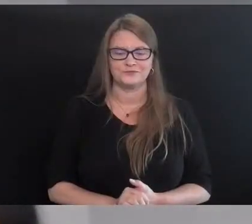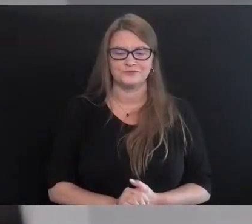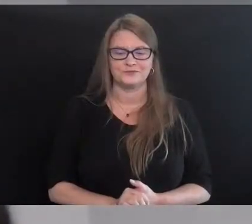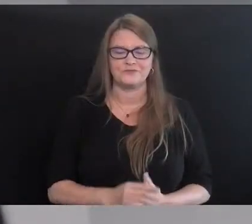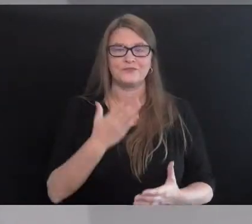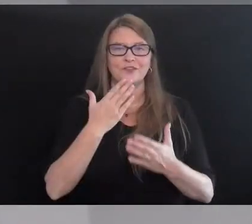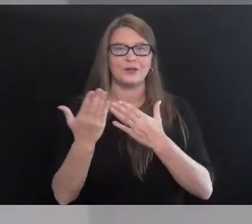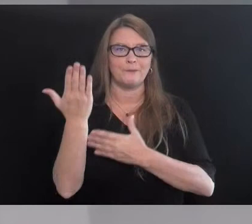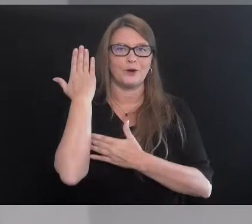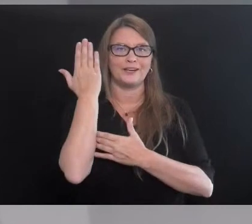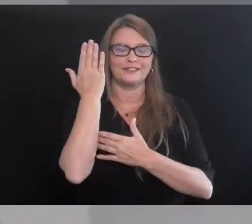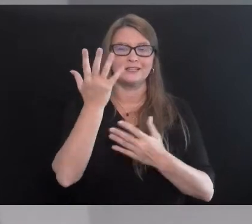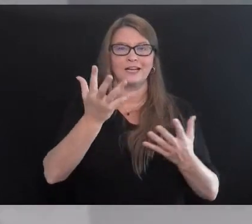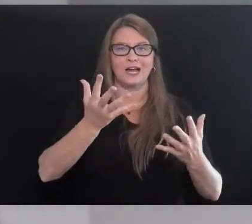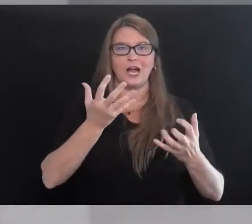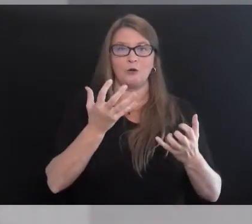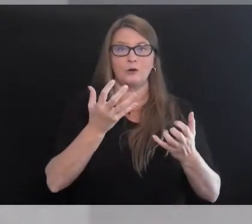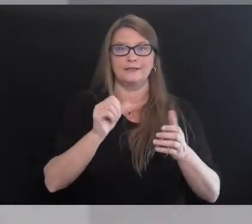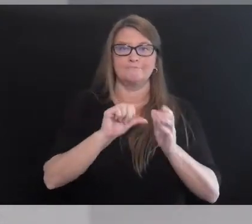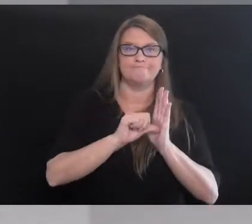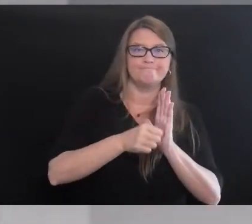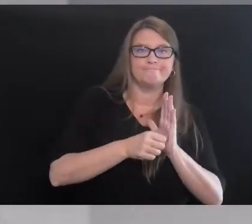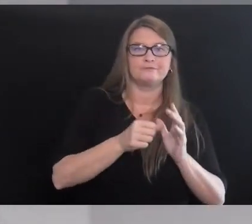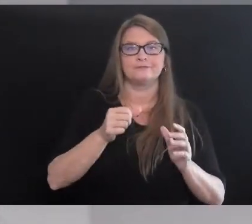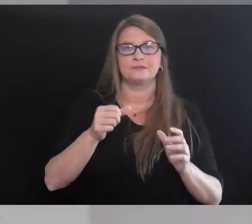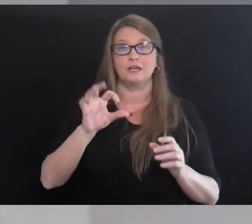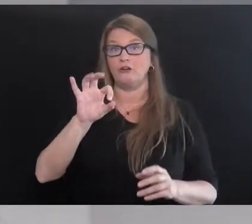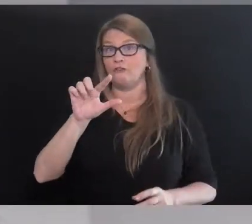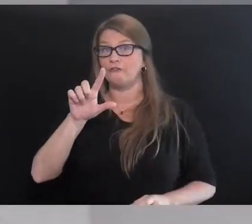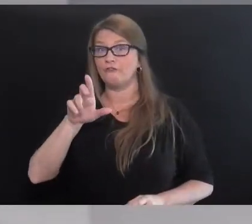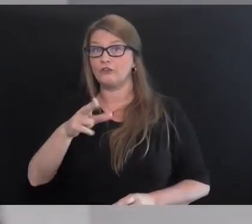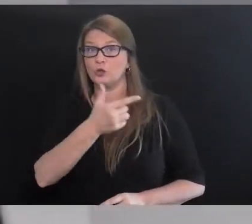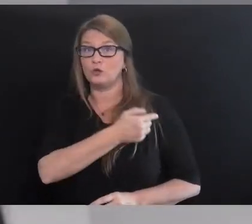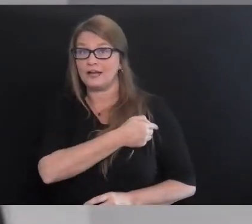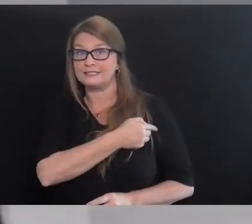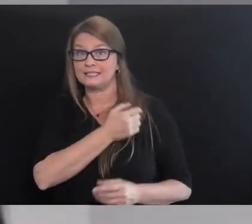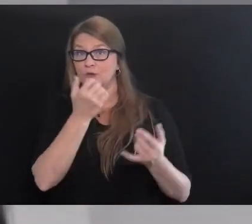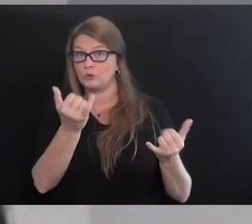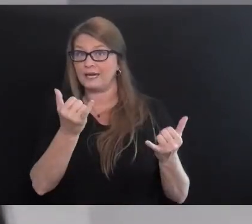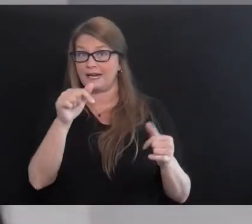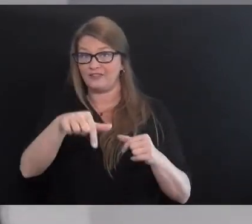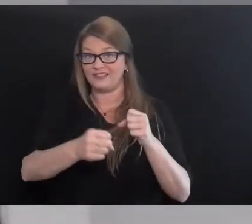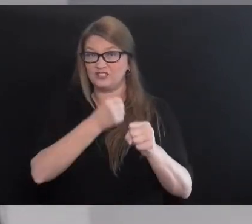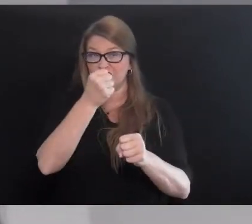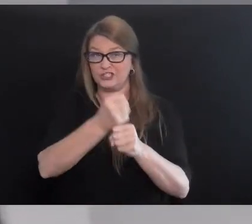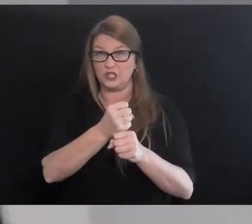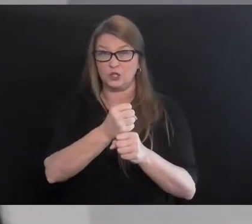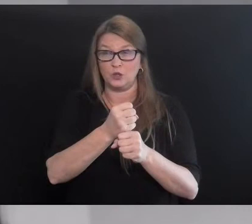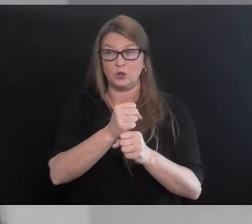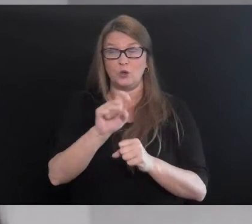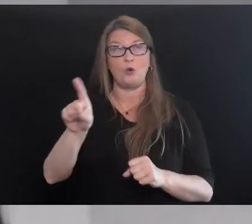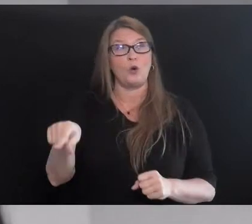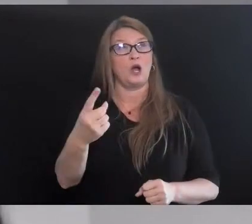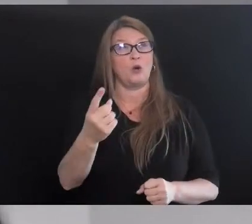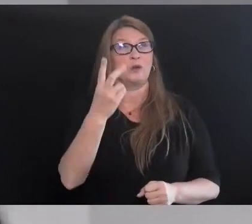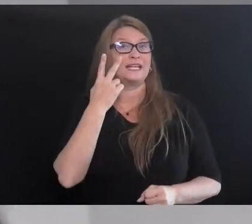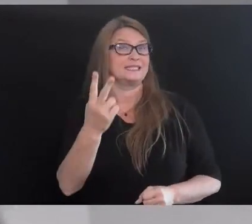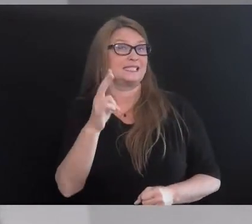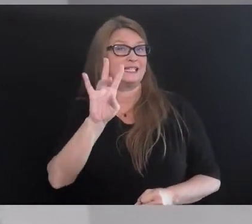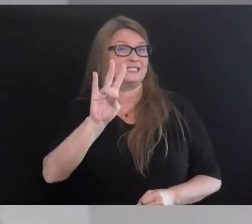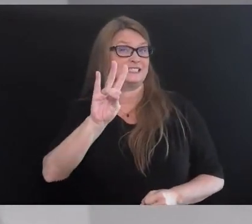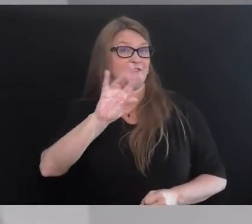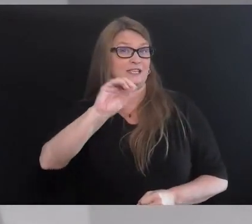Morning. I just want to reiterate the importance of the flu vaccine this year. This year, we're reporting only about 17% of our